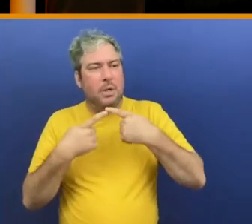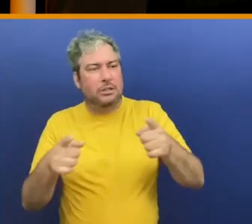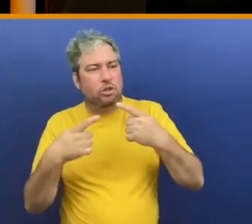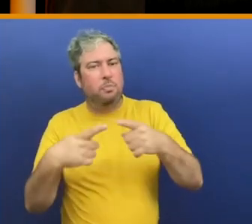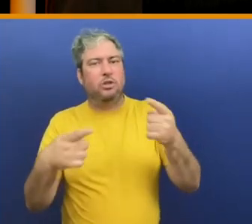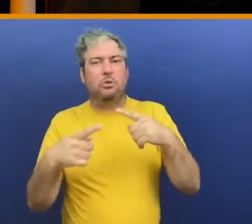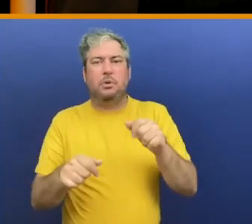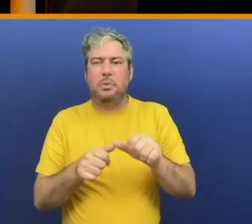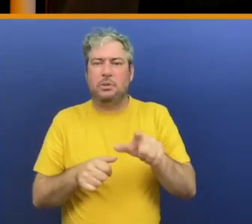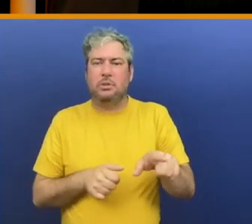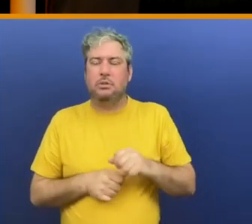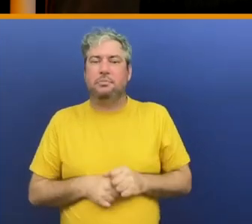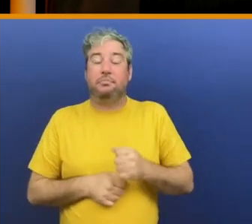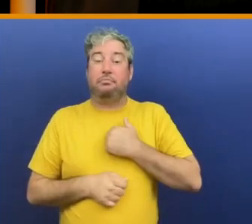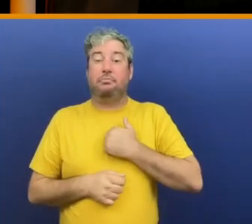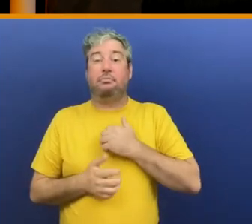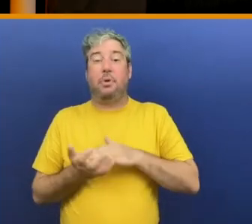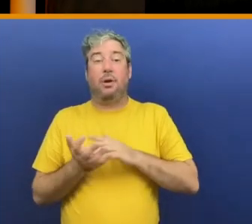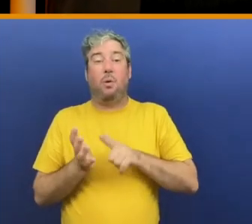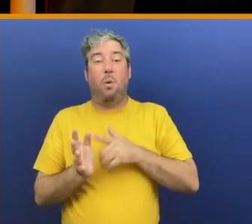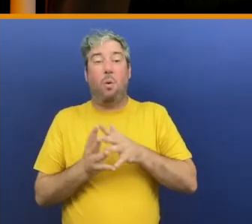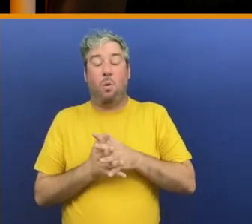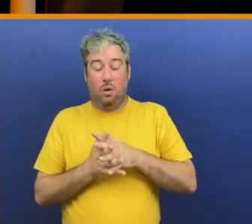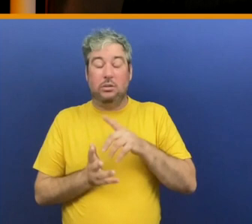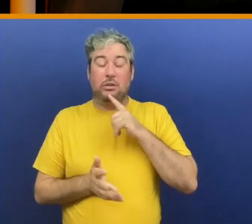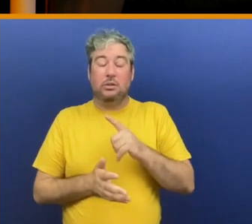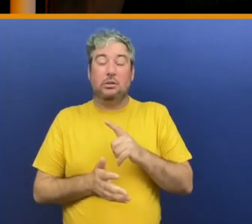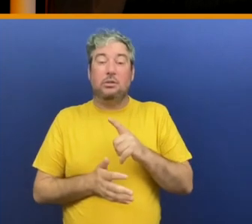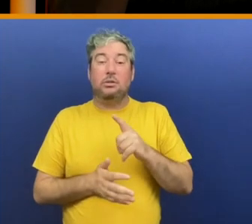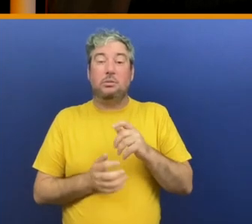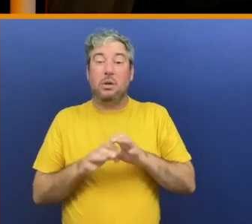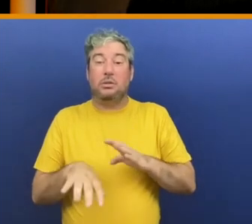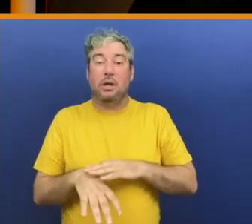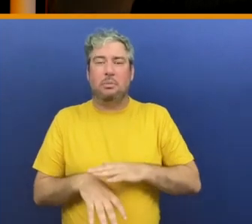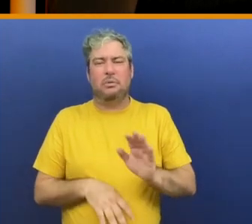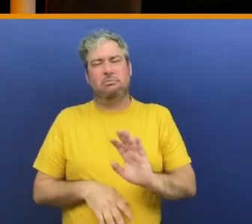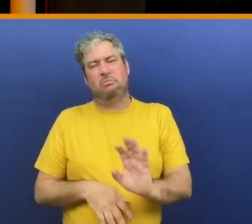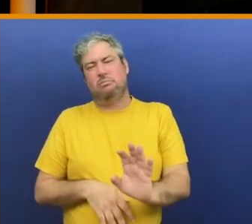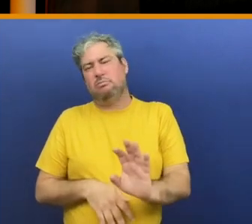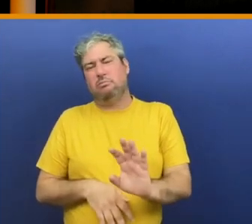paper or string. Well, don't waste expertise and accumulated knowledge either.